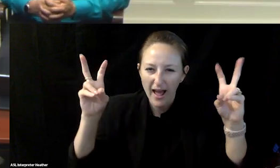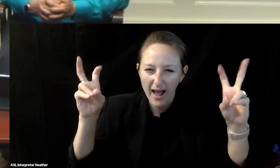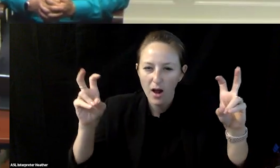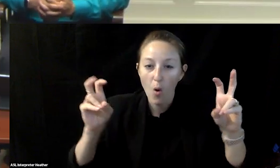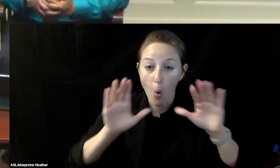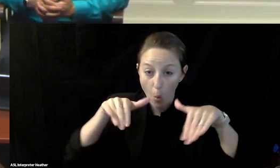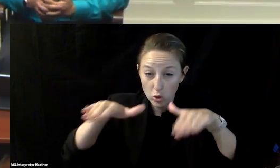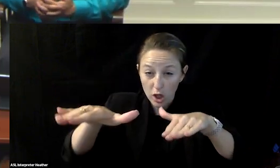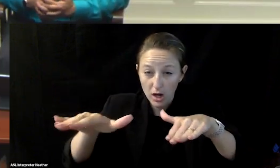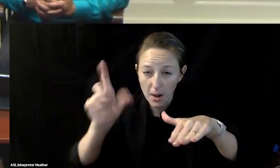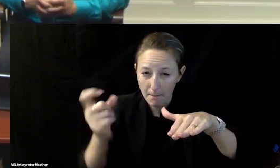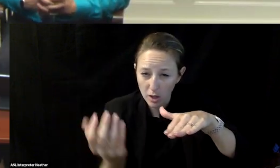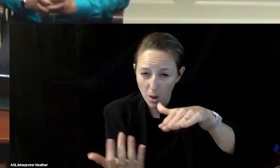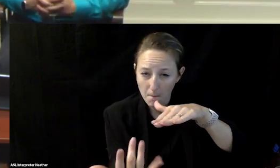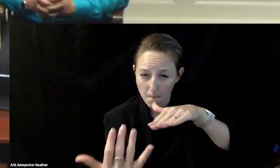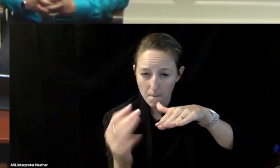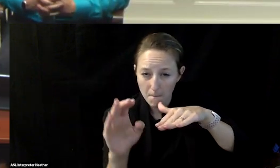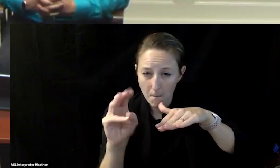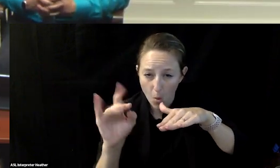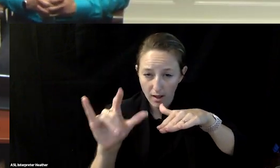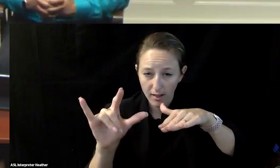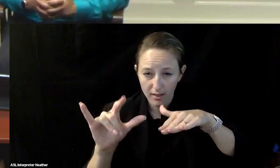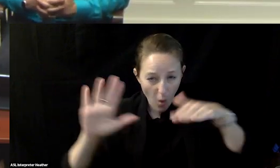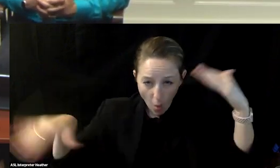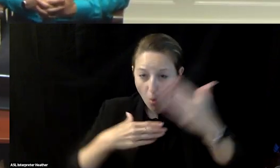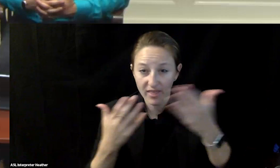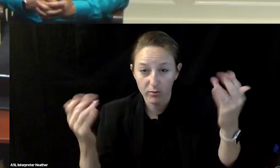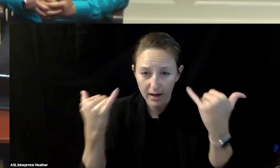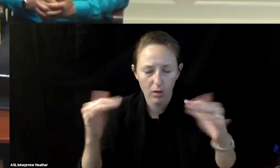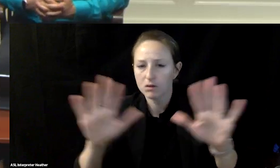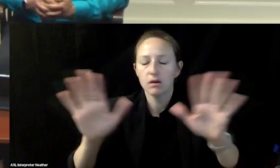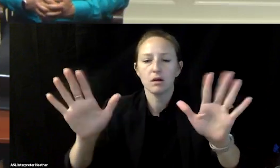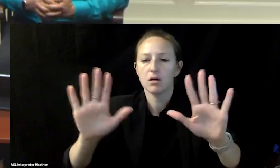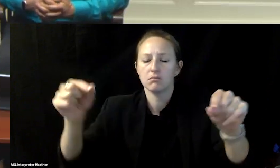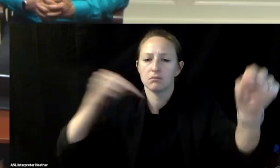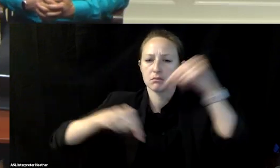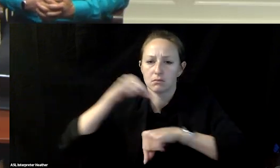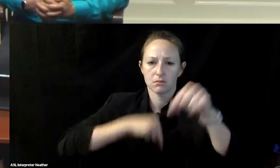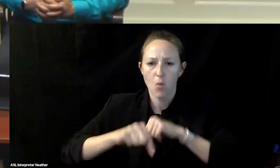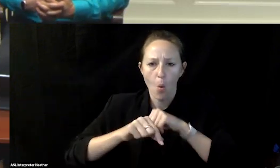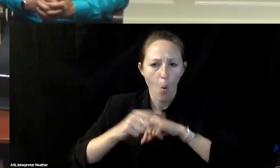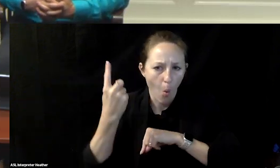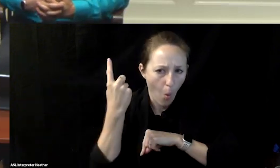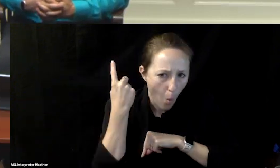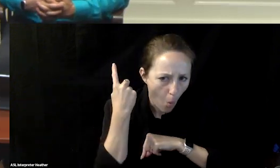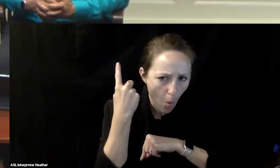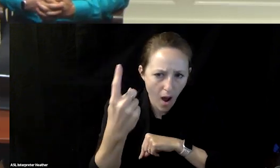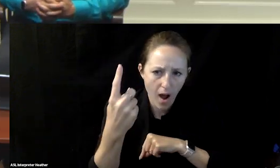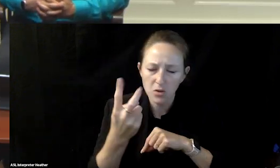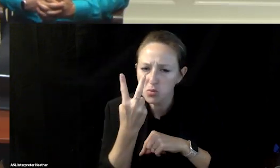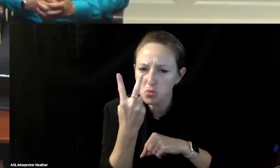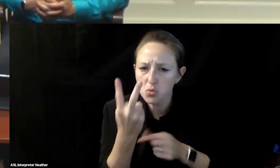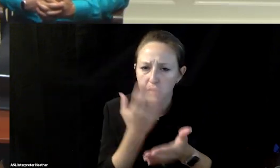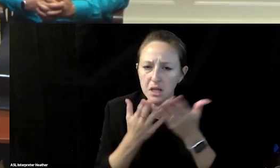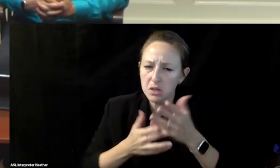on what are the most impactful things that can be done right away. And it might only be one or two things, and you have to